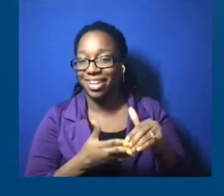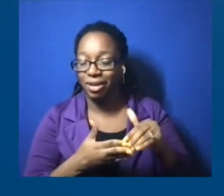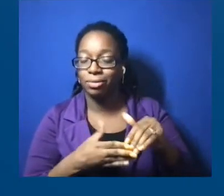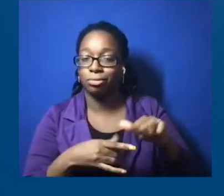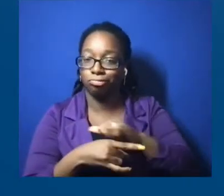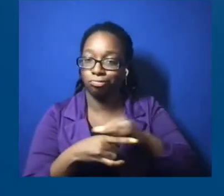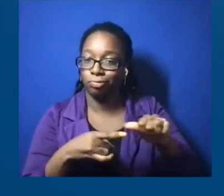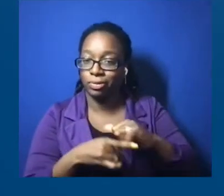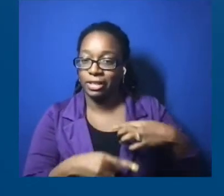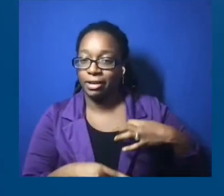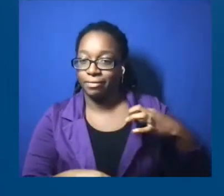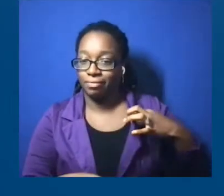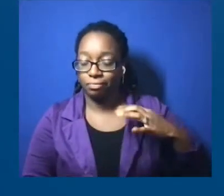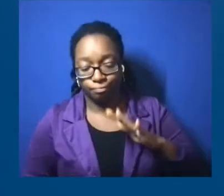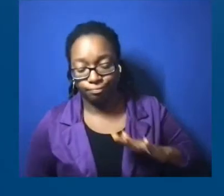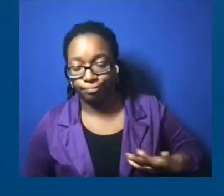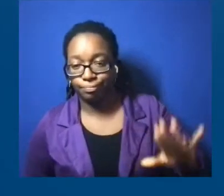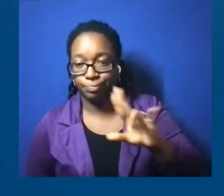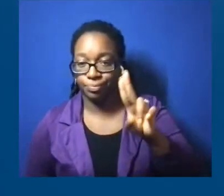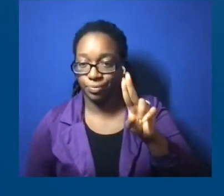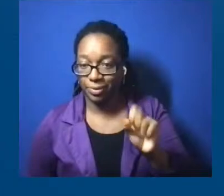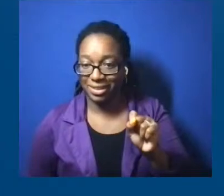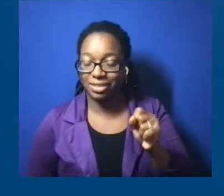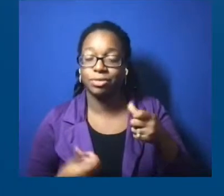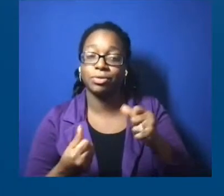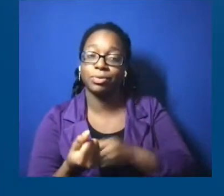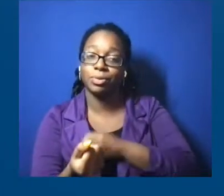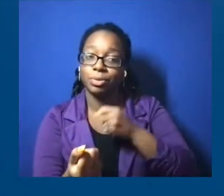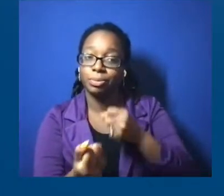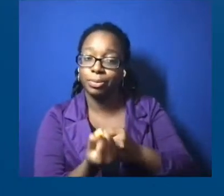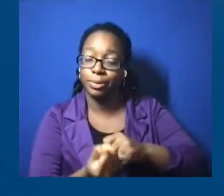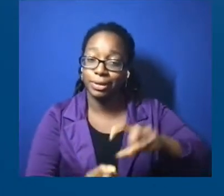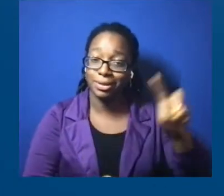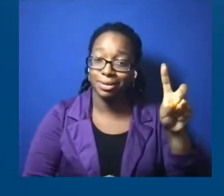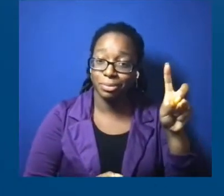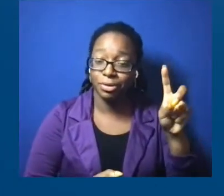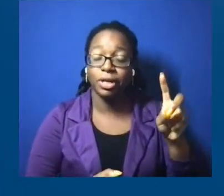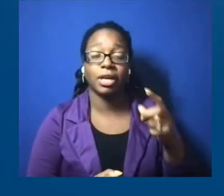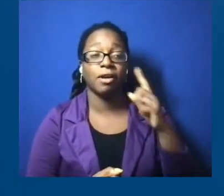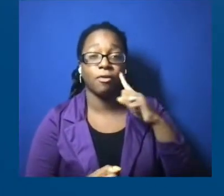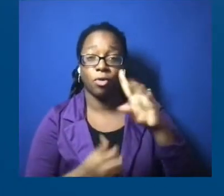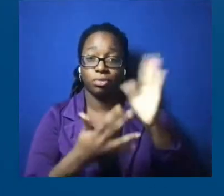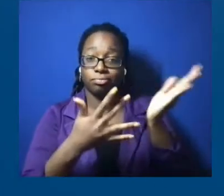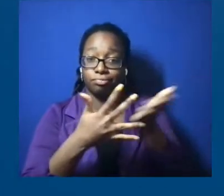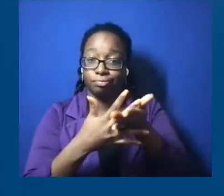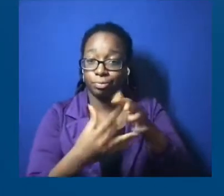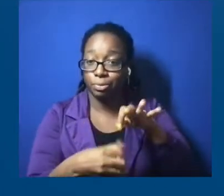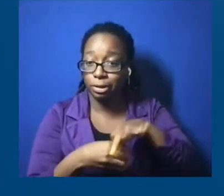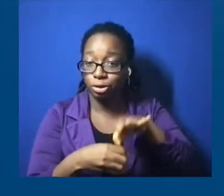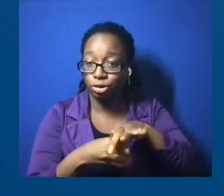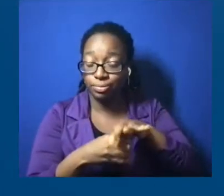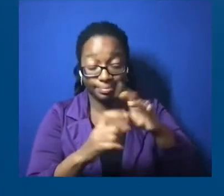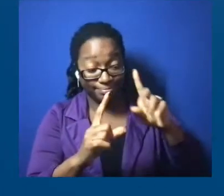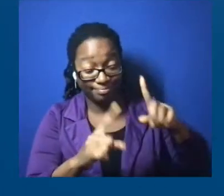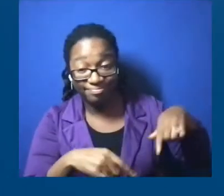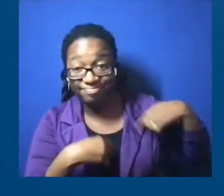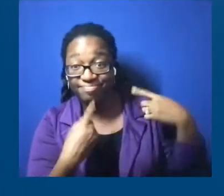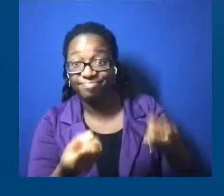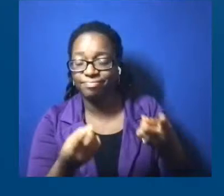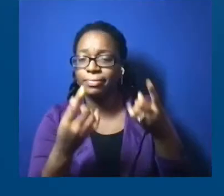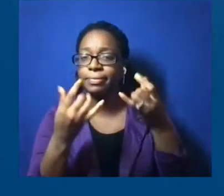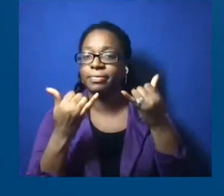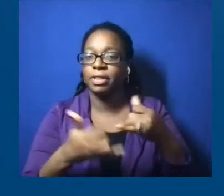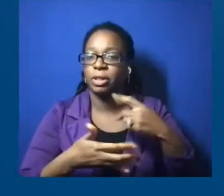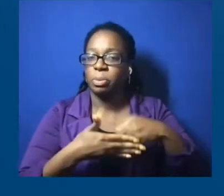all across this country to support Democrats in the upcoming midterm elections. Since then, that program has only gotten